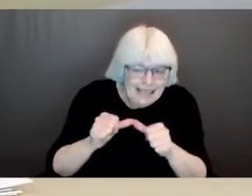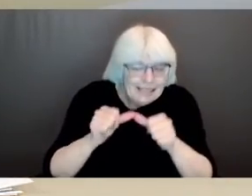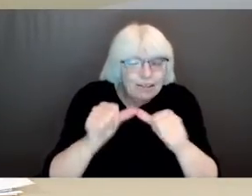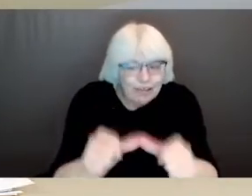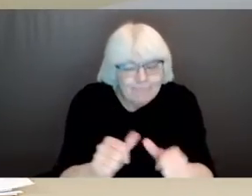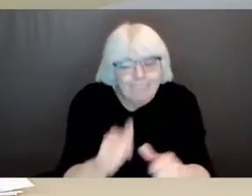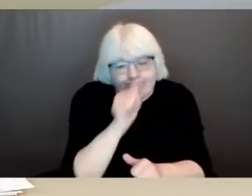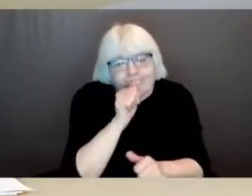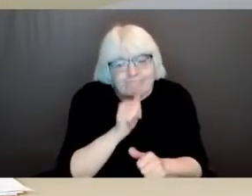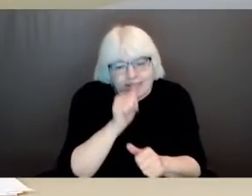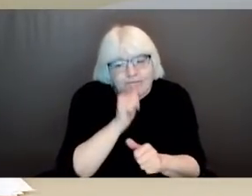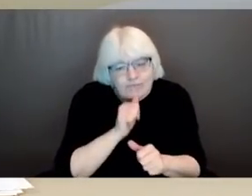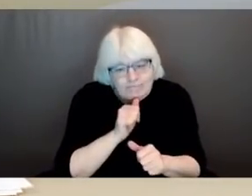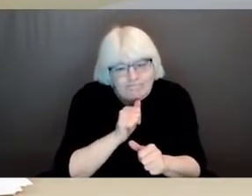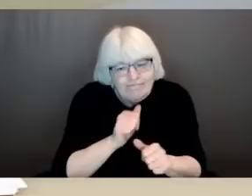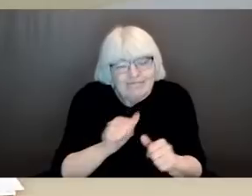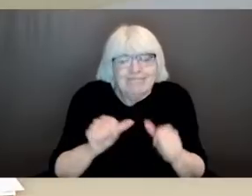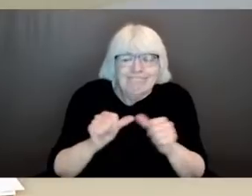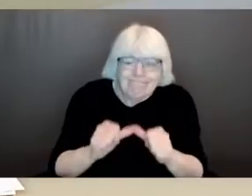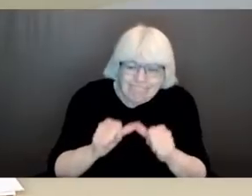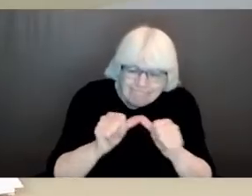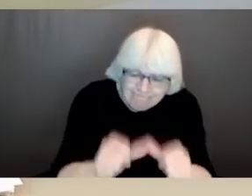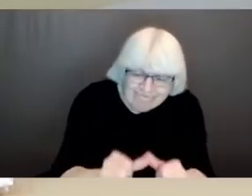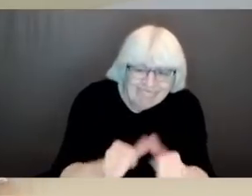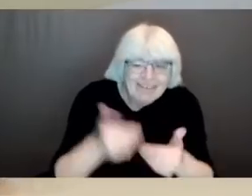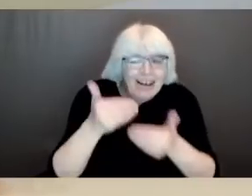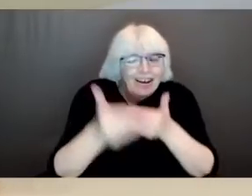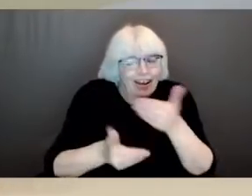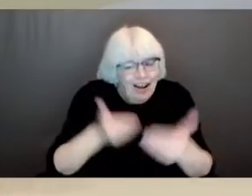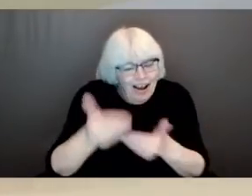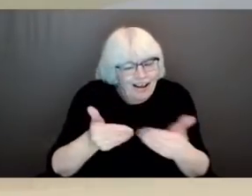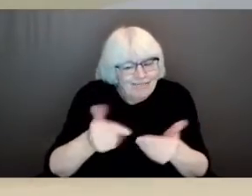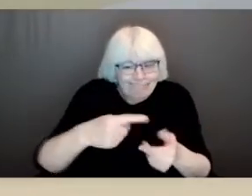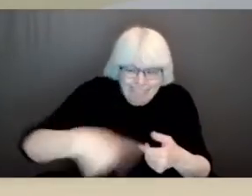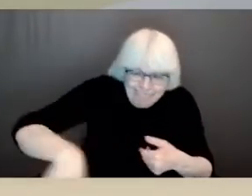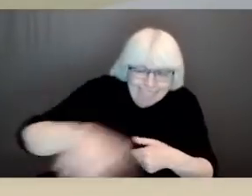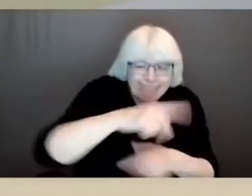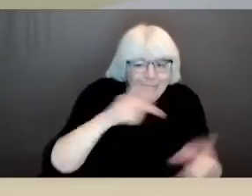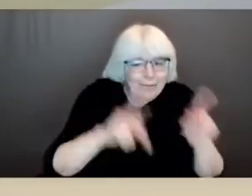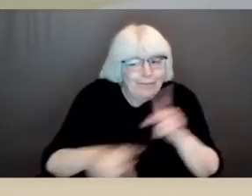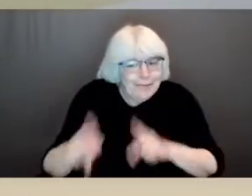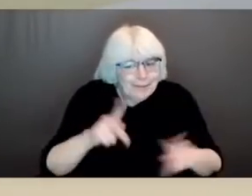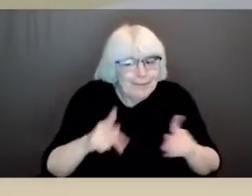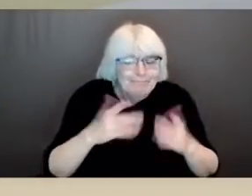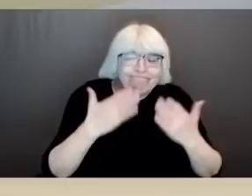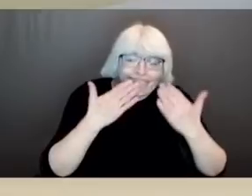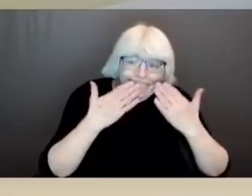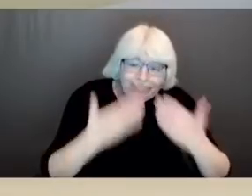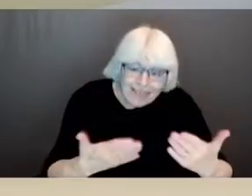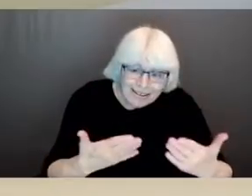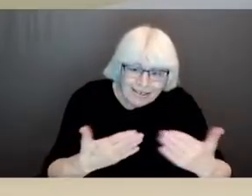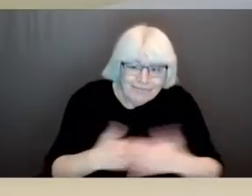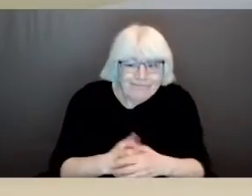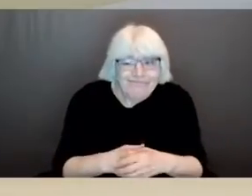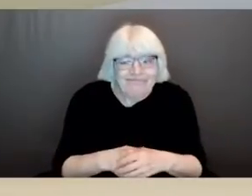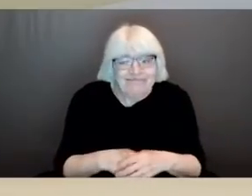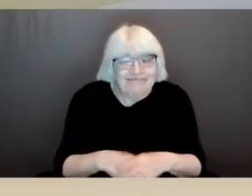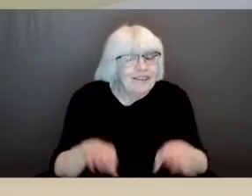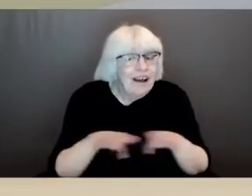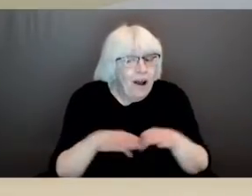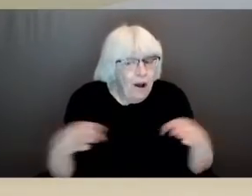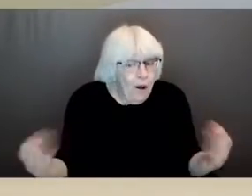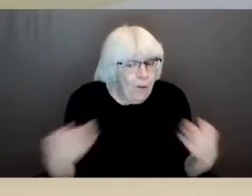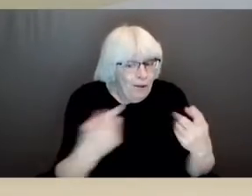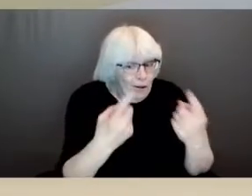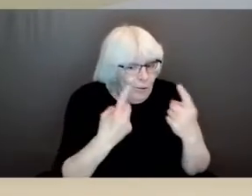kind. Thank you. And I'll open it up to questions. I don't know, if we're in